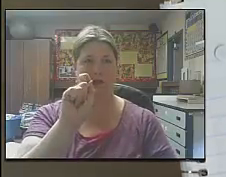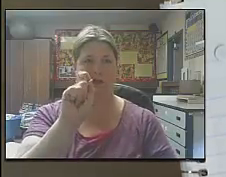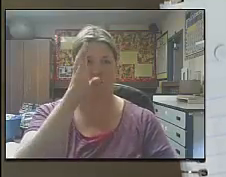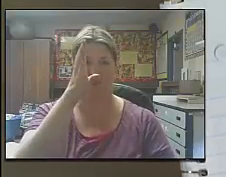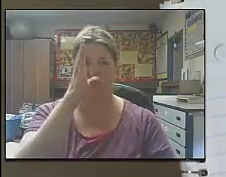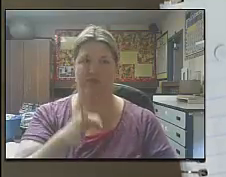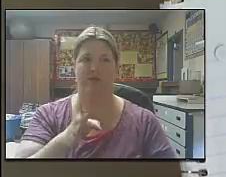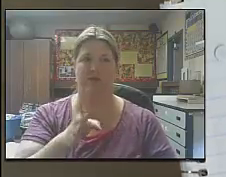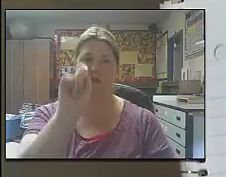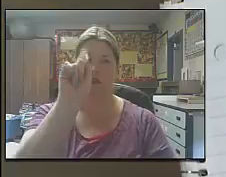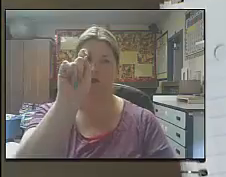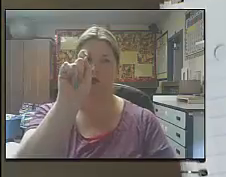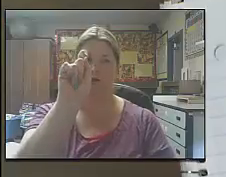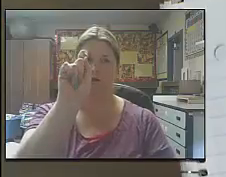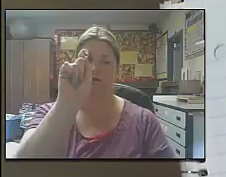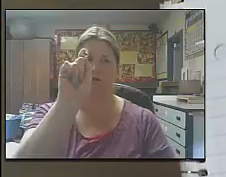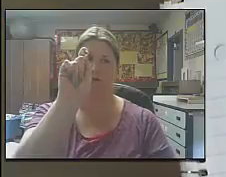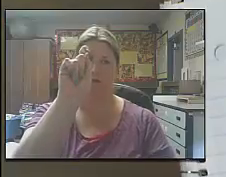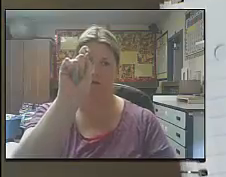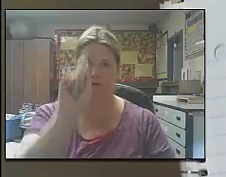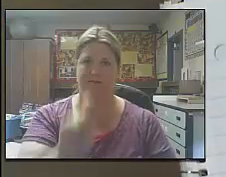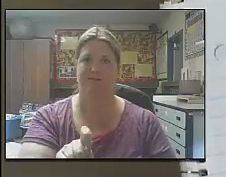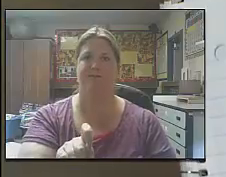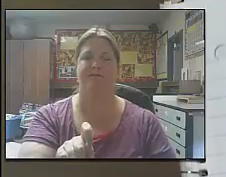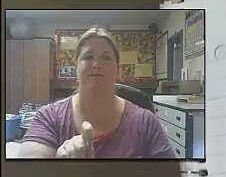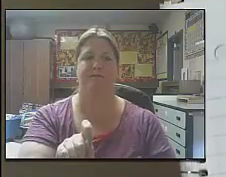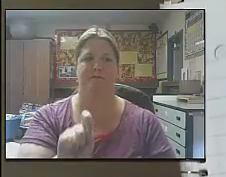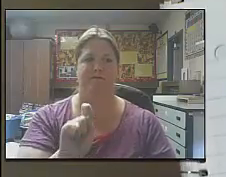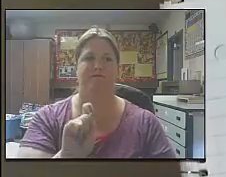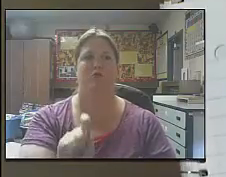your decimal point,